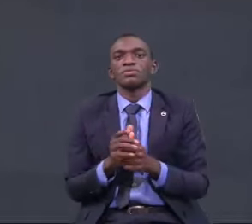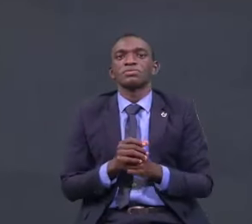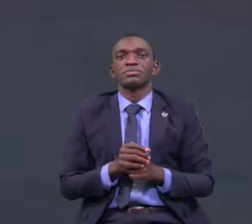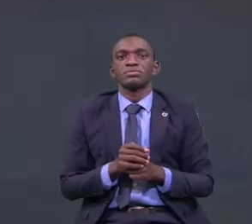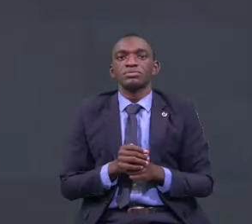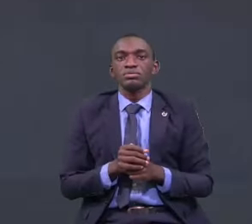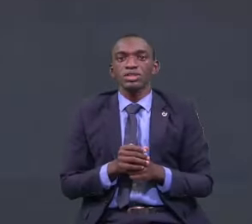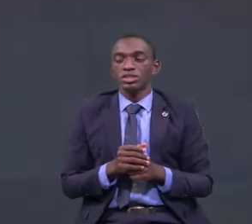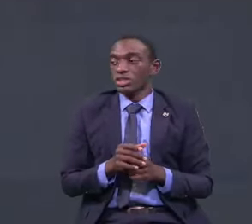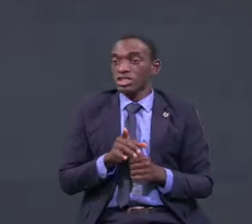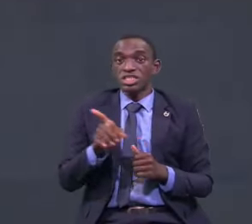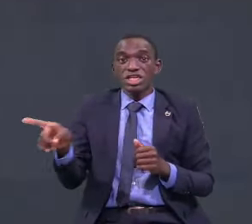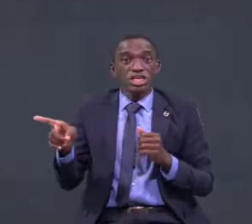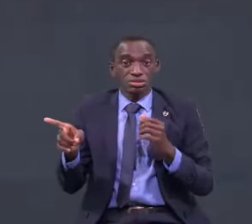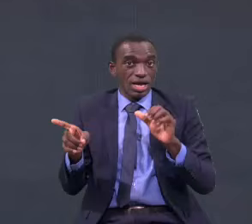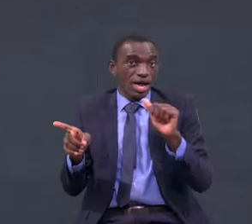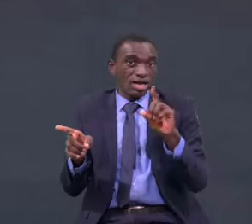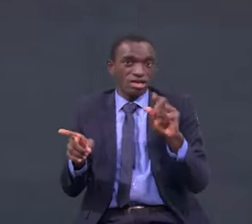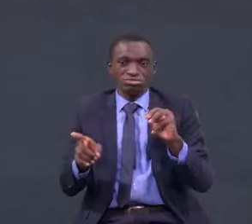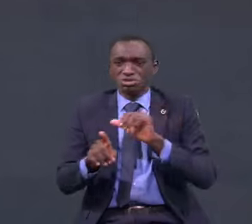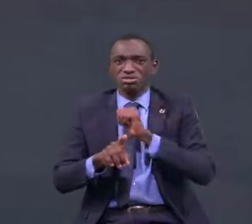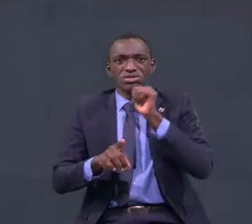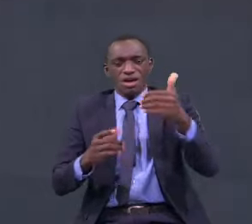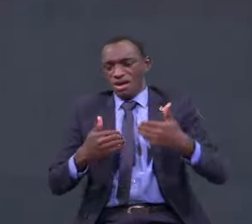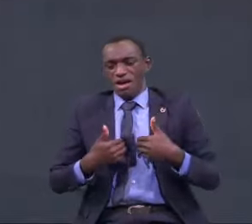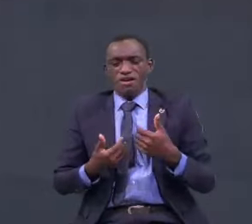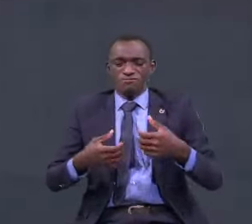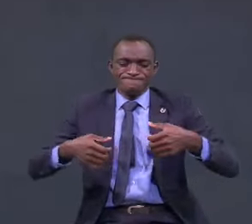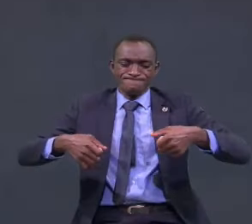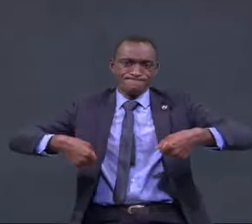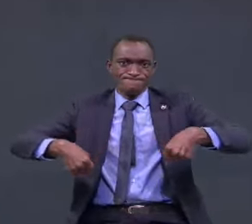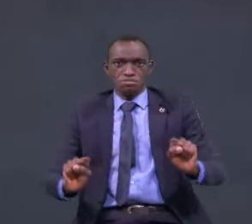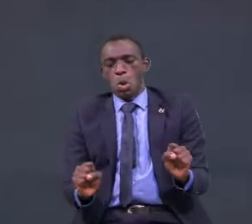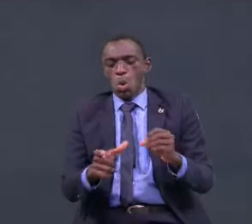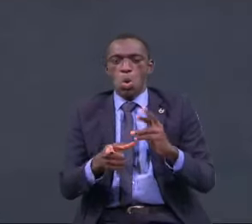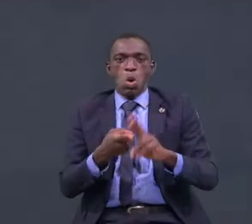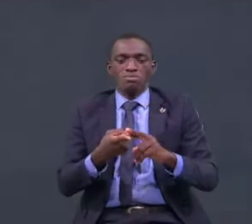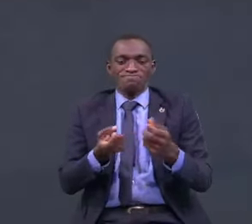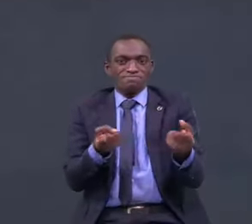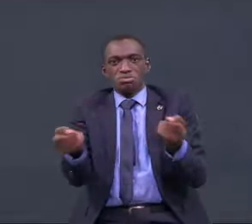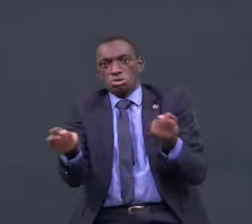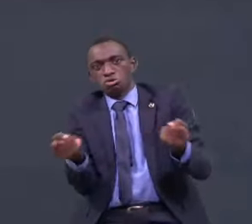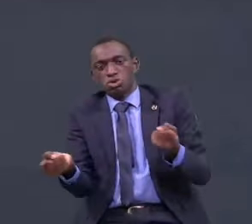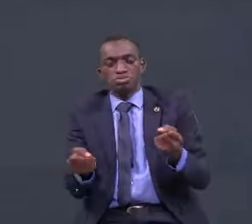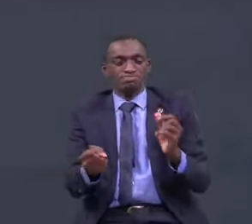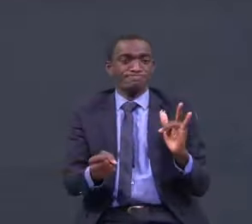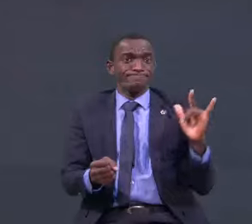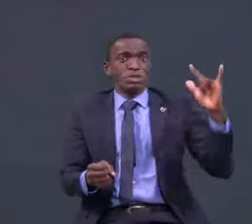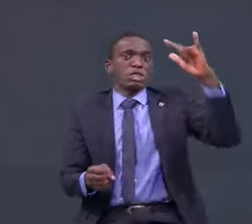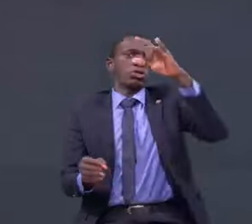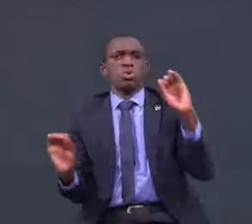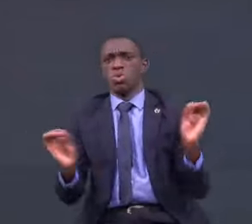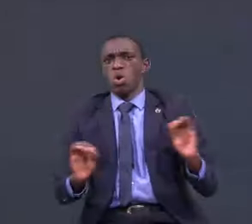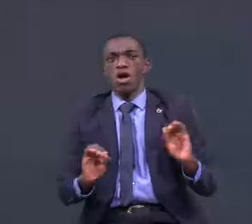There was no bicycle, there was no car, there was no motorcycle, there was no aeroplane. He was to study and search, subdue